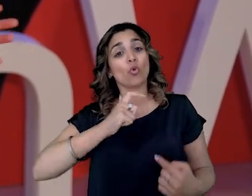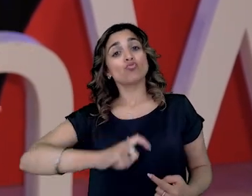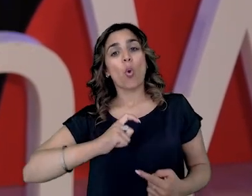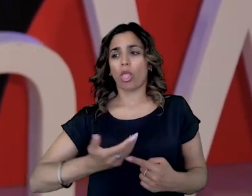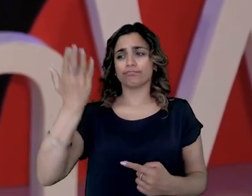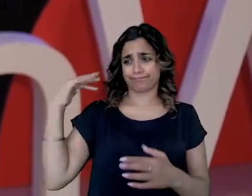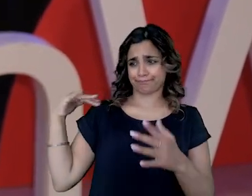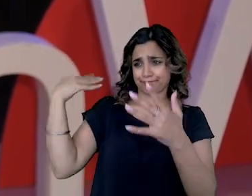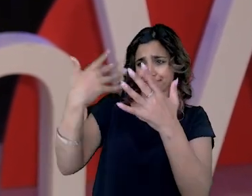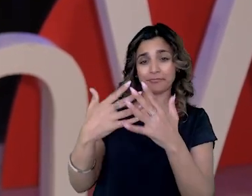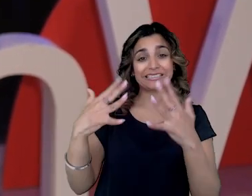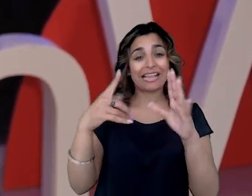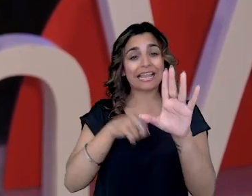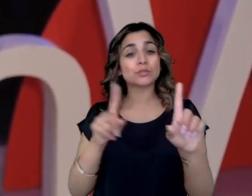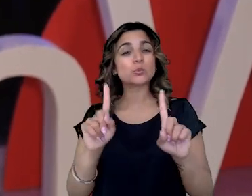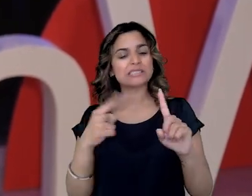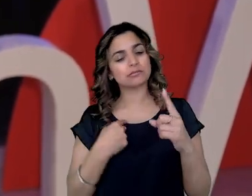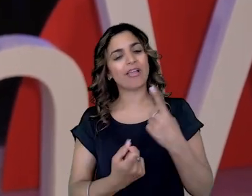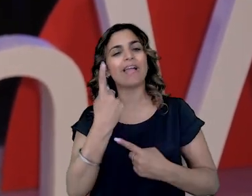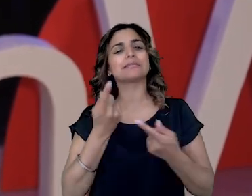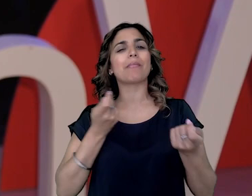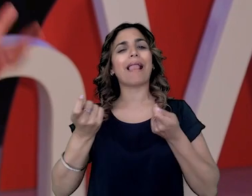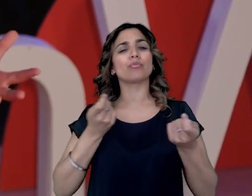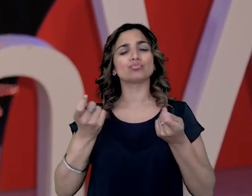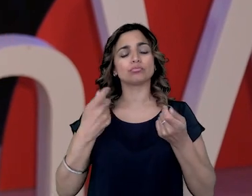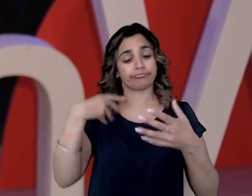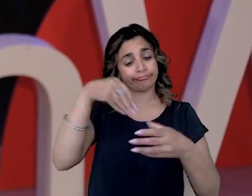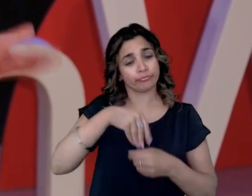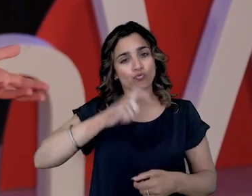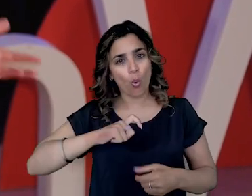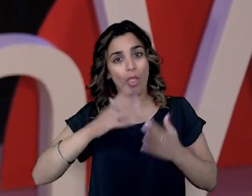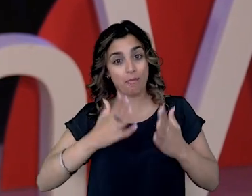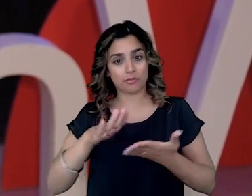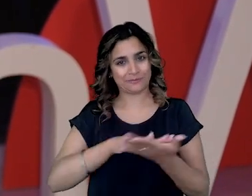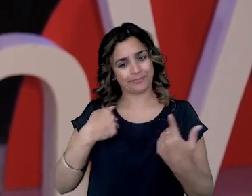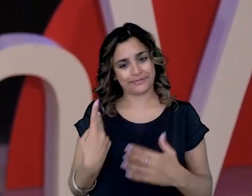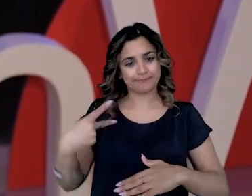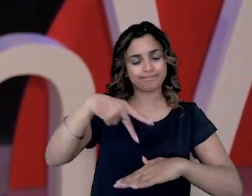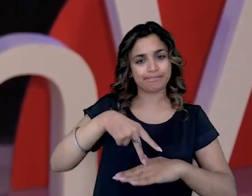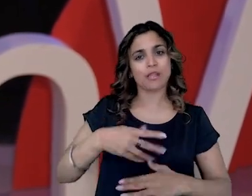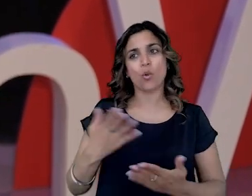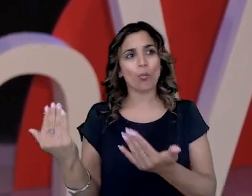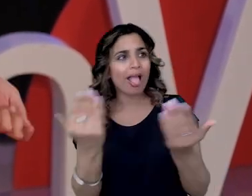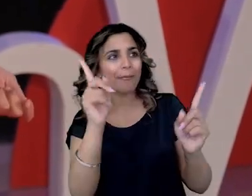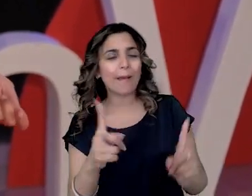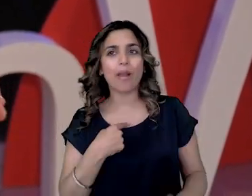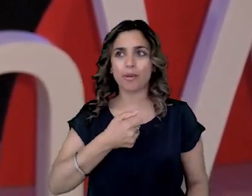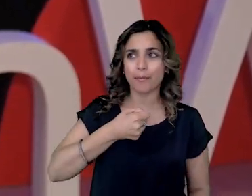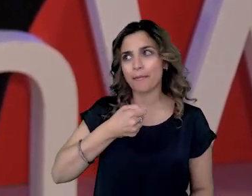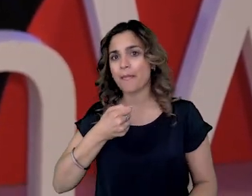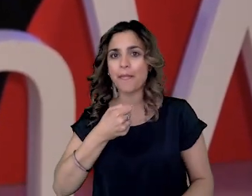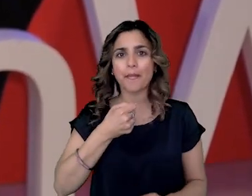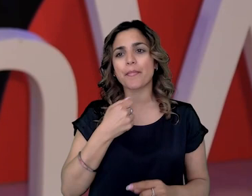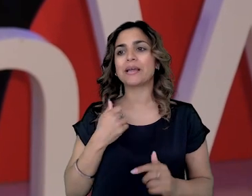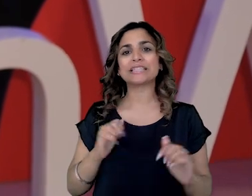i was an event manager for over 10 years and as part of my role i had to open and close events and introduce and